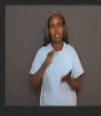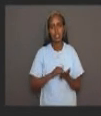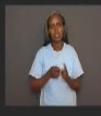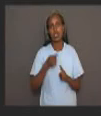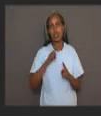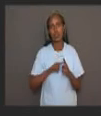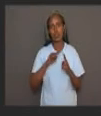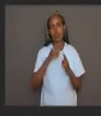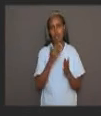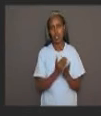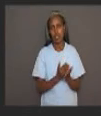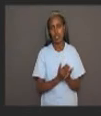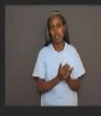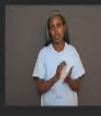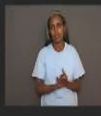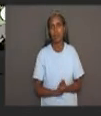Let's get back to our lesson.